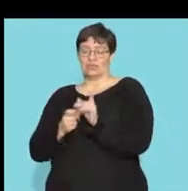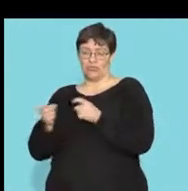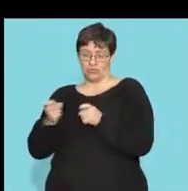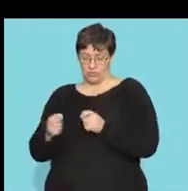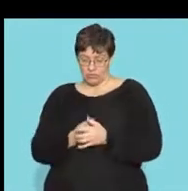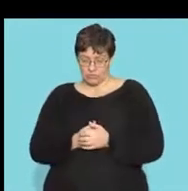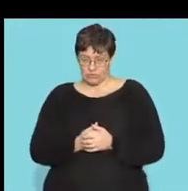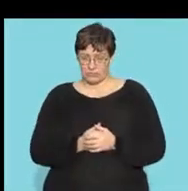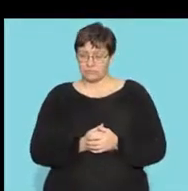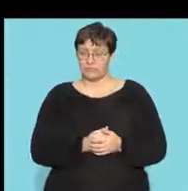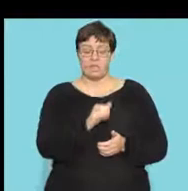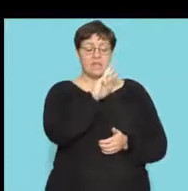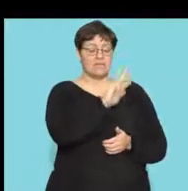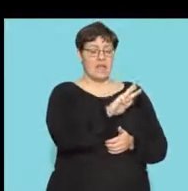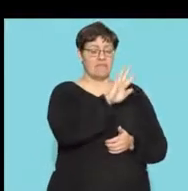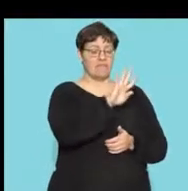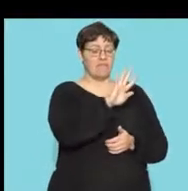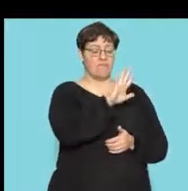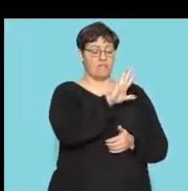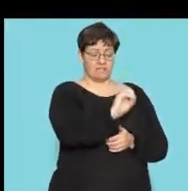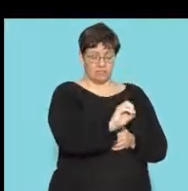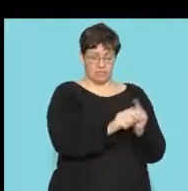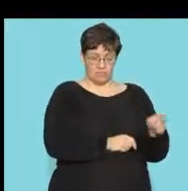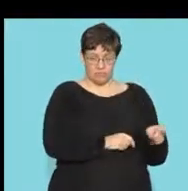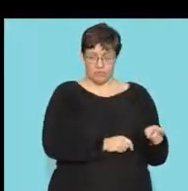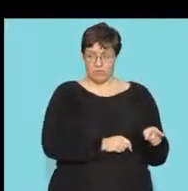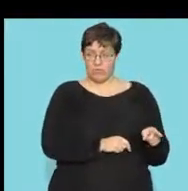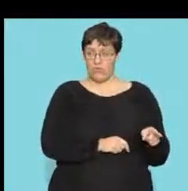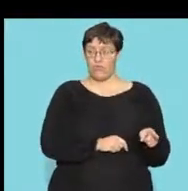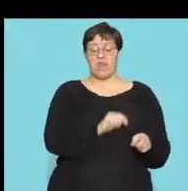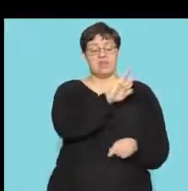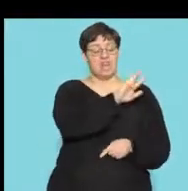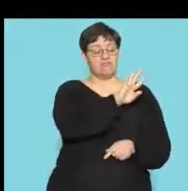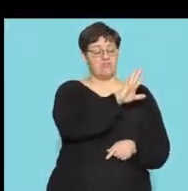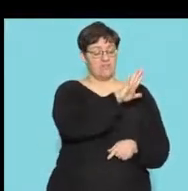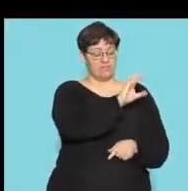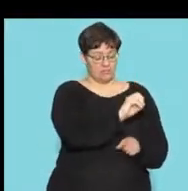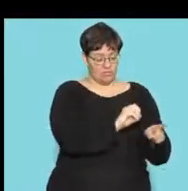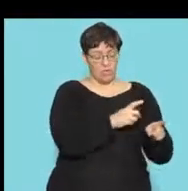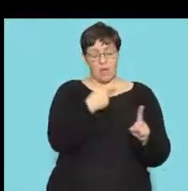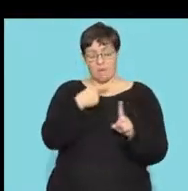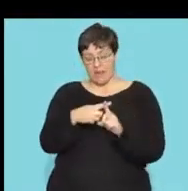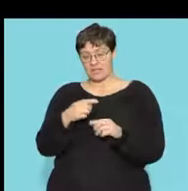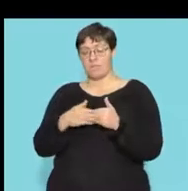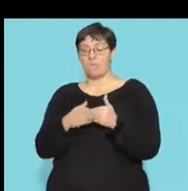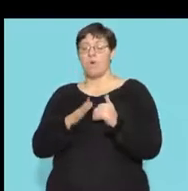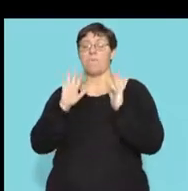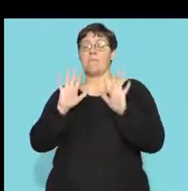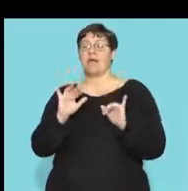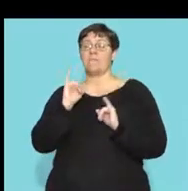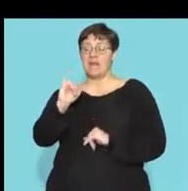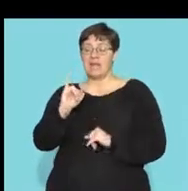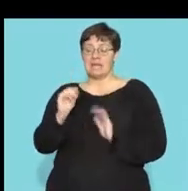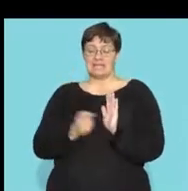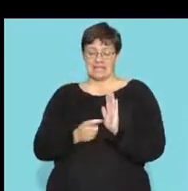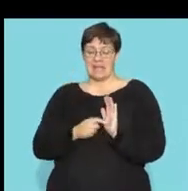figure, 9450. Here you can see there's my 9450 plus the further bad debt of 836